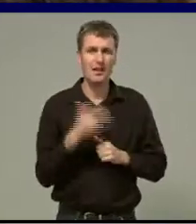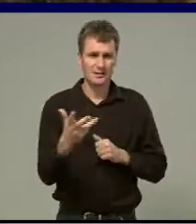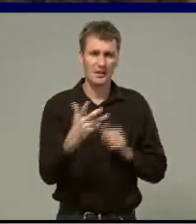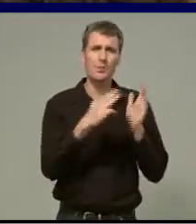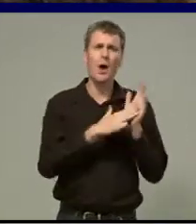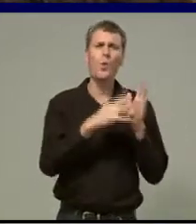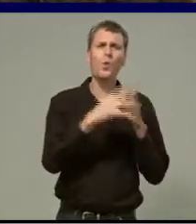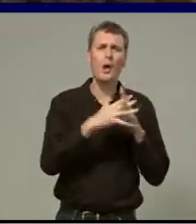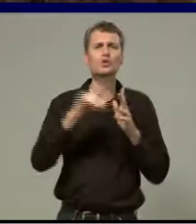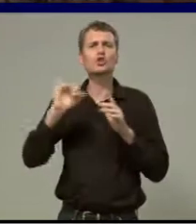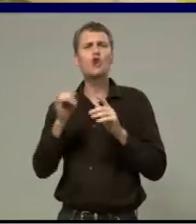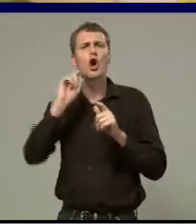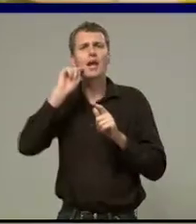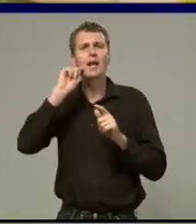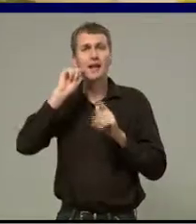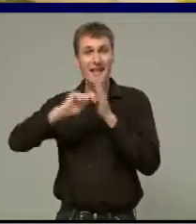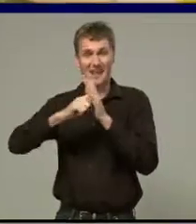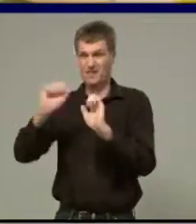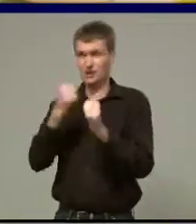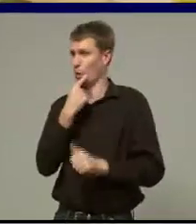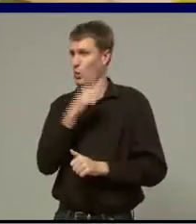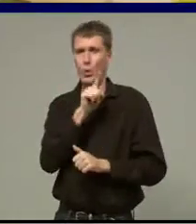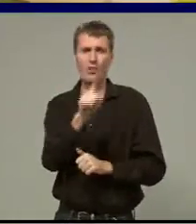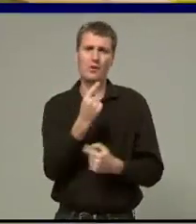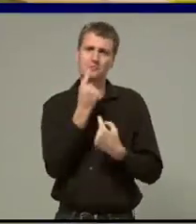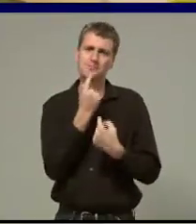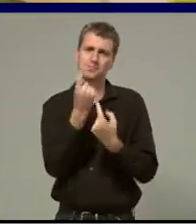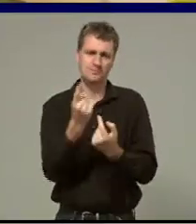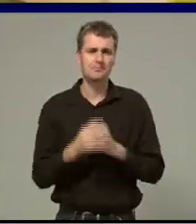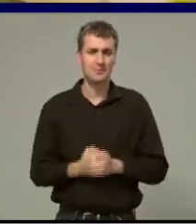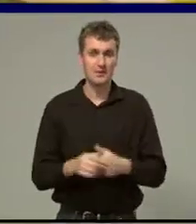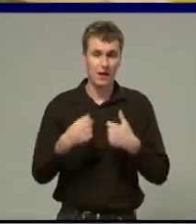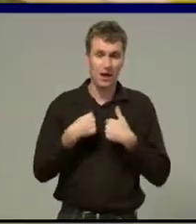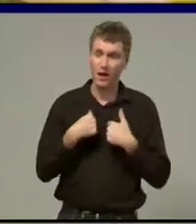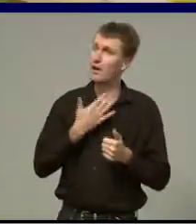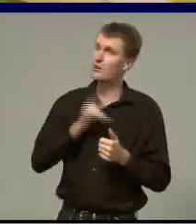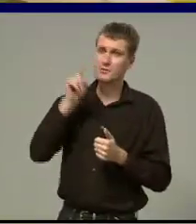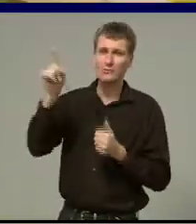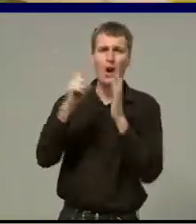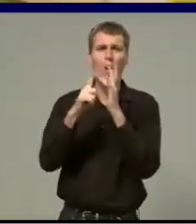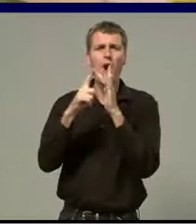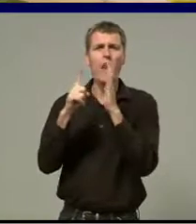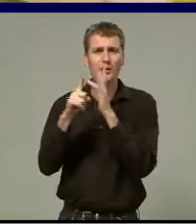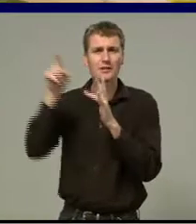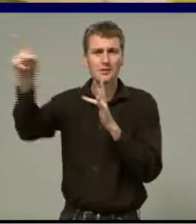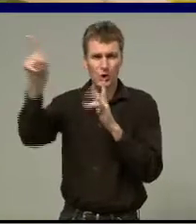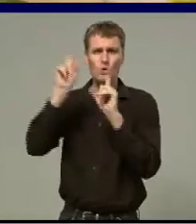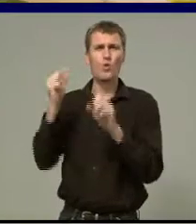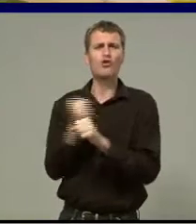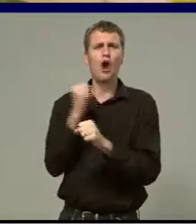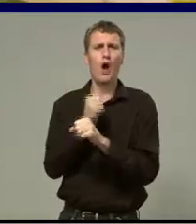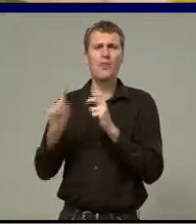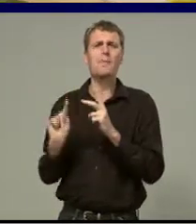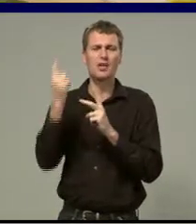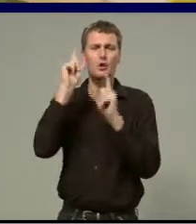of the complaints and ignored them. Well, I'm calling for the OIO to do their job and ministers to do their job and the Prime Minister to do his job. Pull the decision